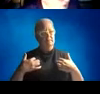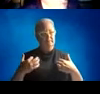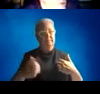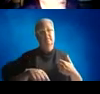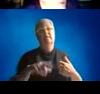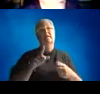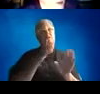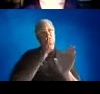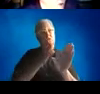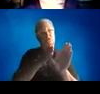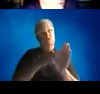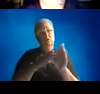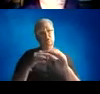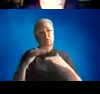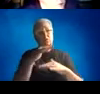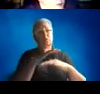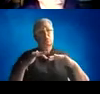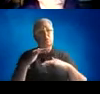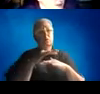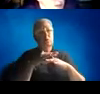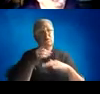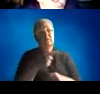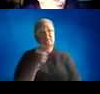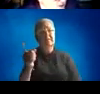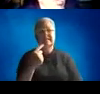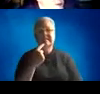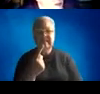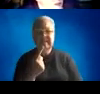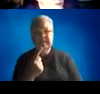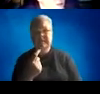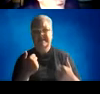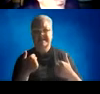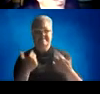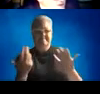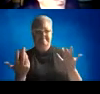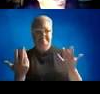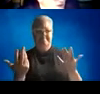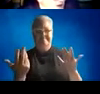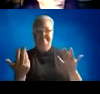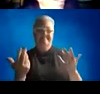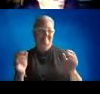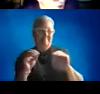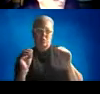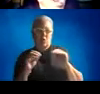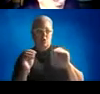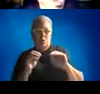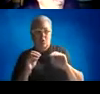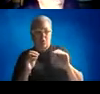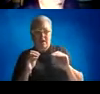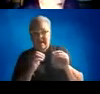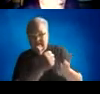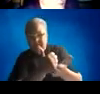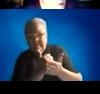psychosocial impairments have said, well, there's nothing really here for us to say. We don't necessarily